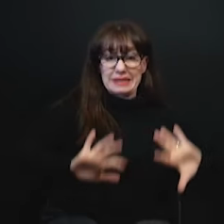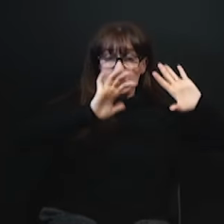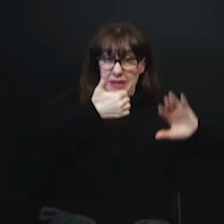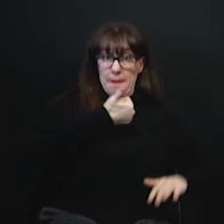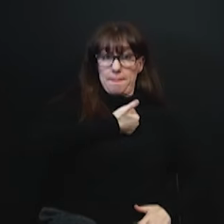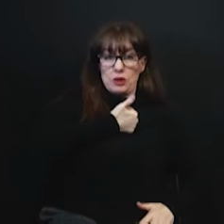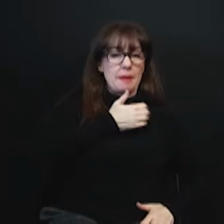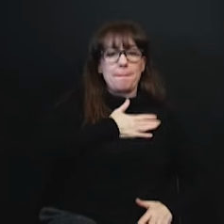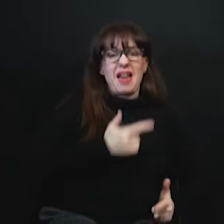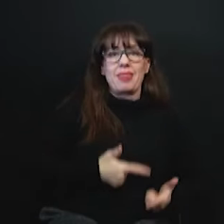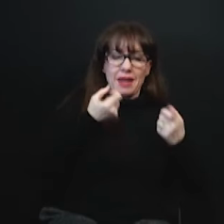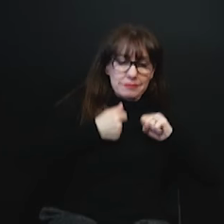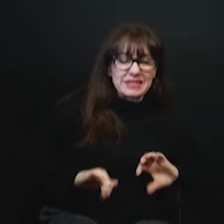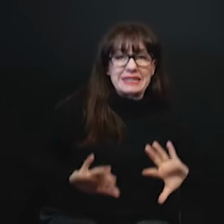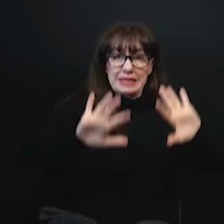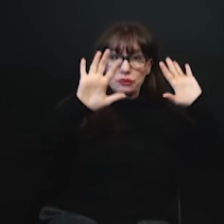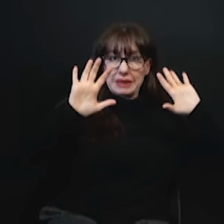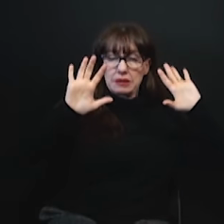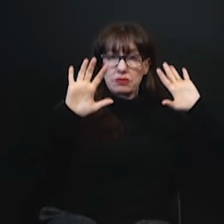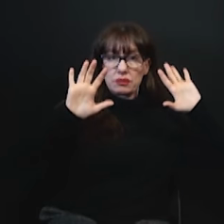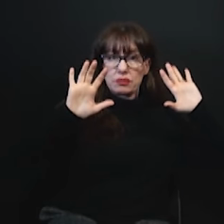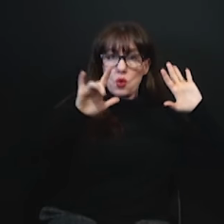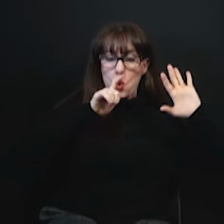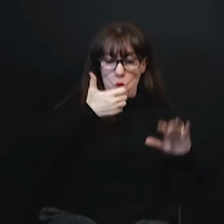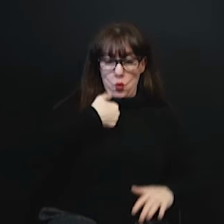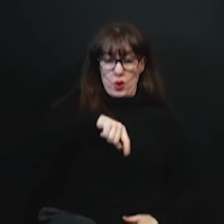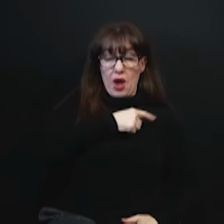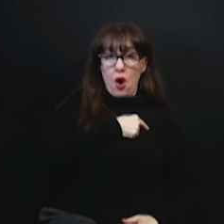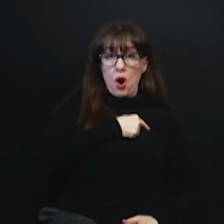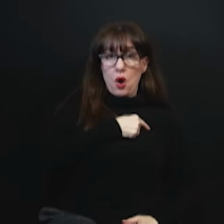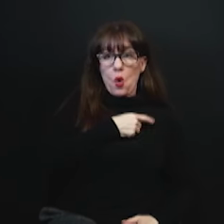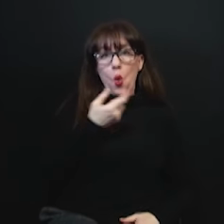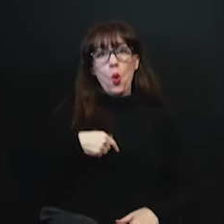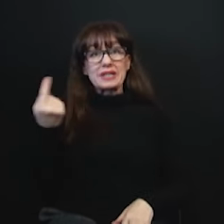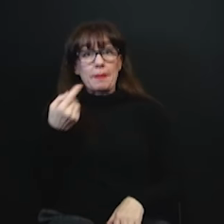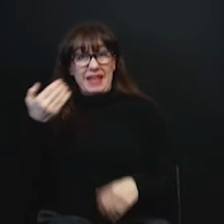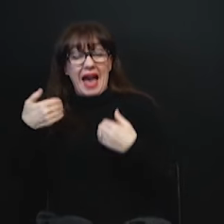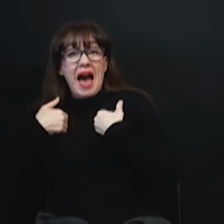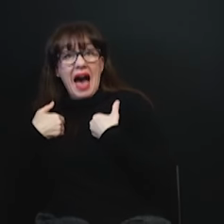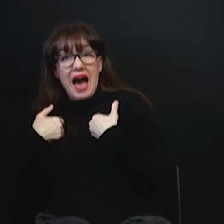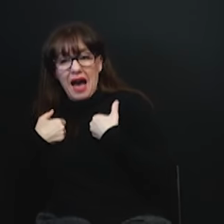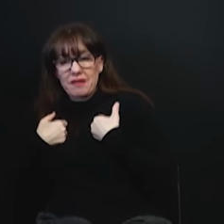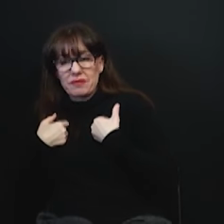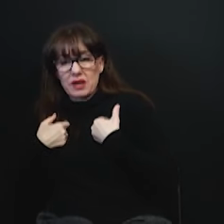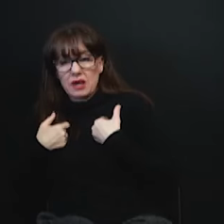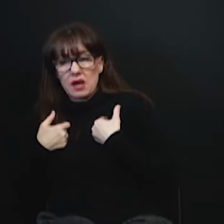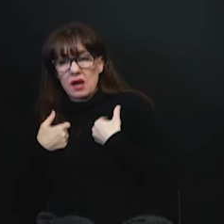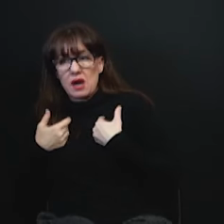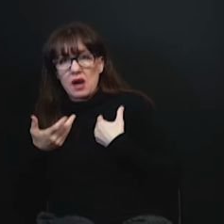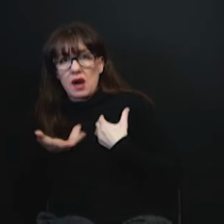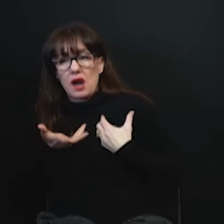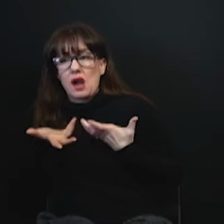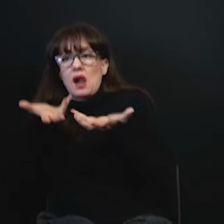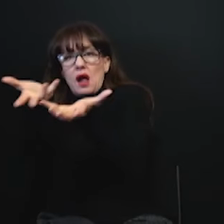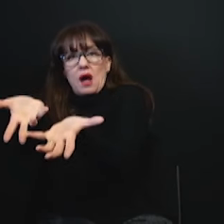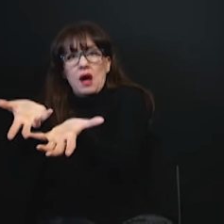your life, yielding who you are, or giving up the possession of something into the power of another.